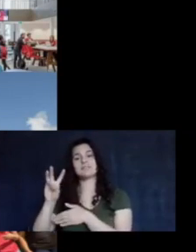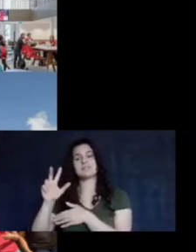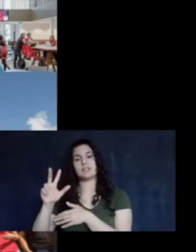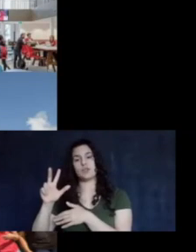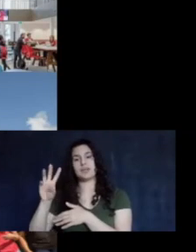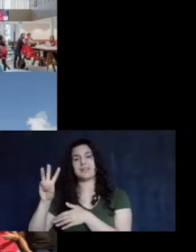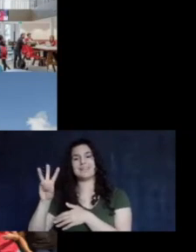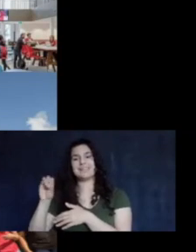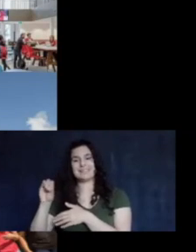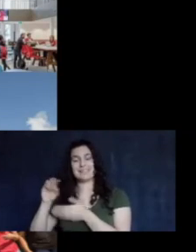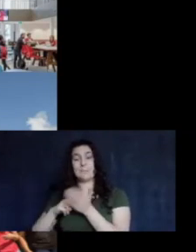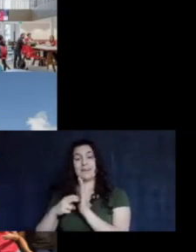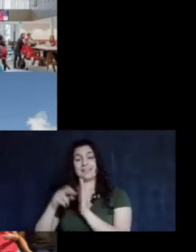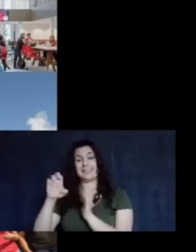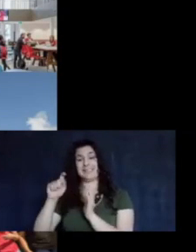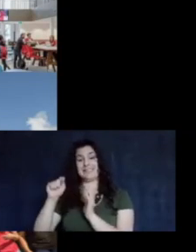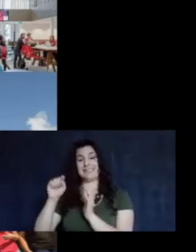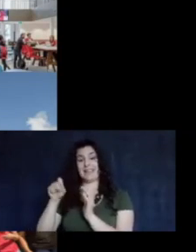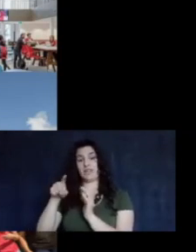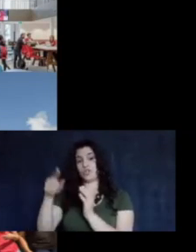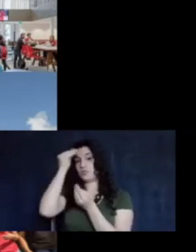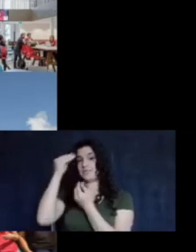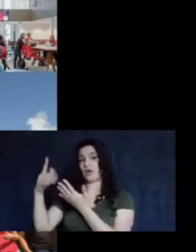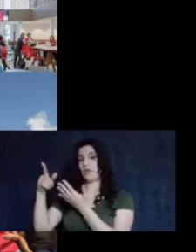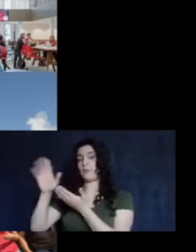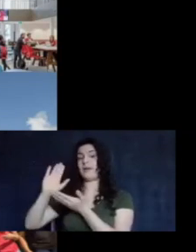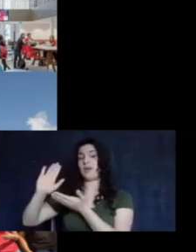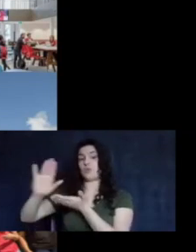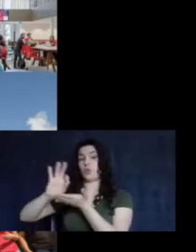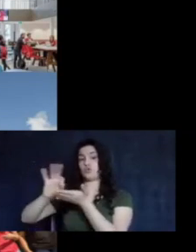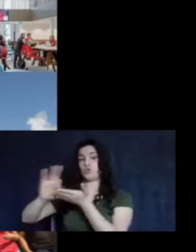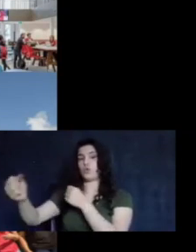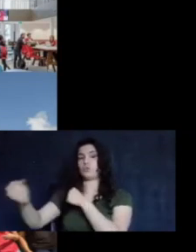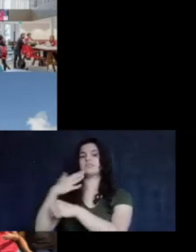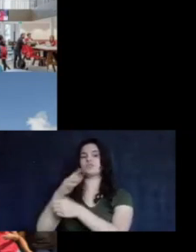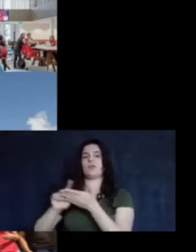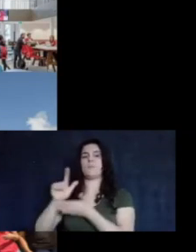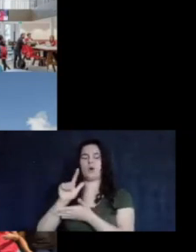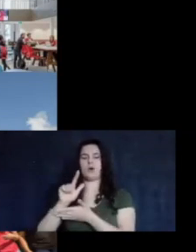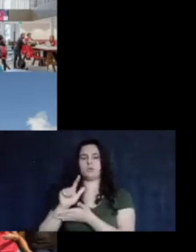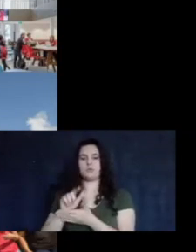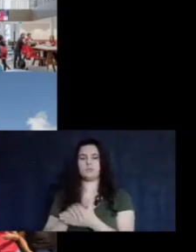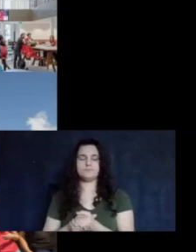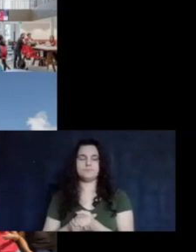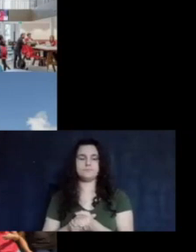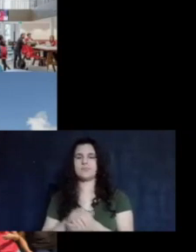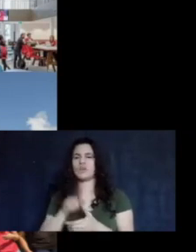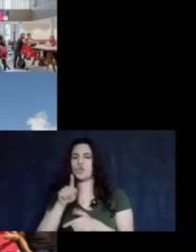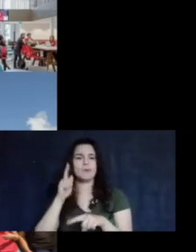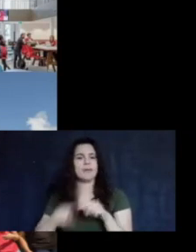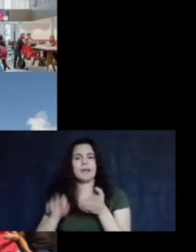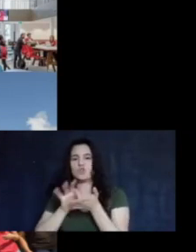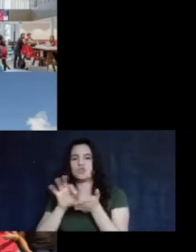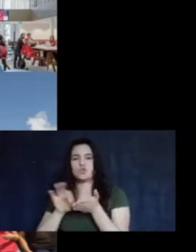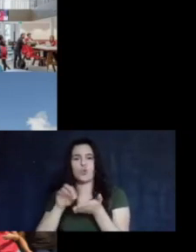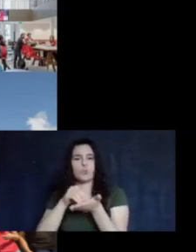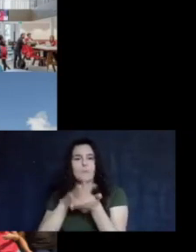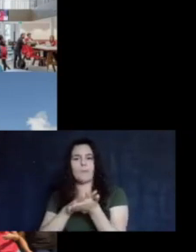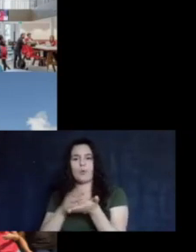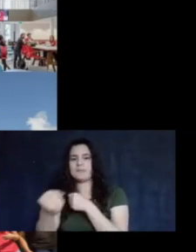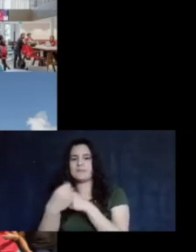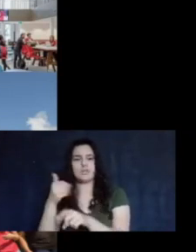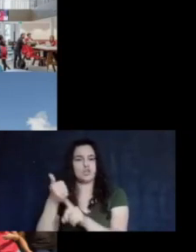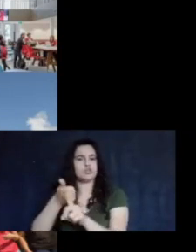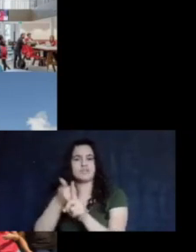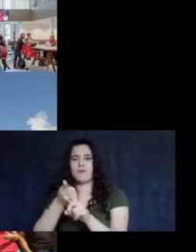have ETS send your scores to Lamar. We wouldn't be able to take your scores like if you sent a score report yourself, or if you put